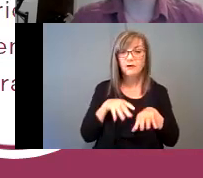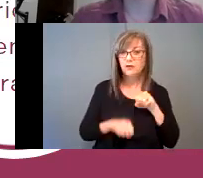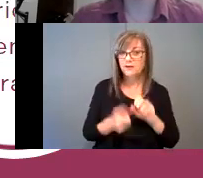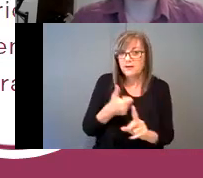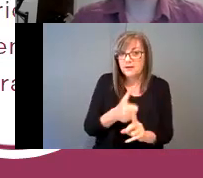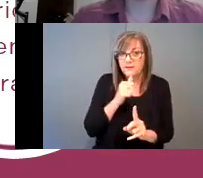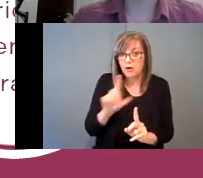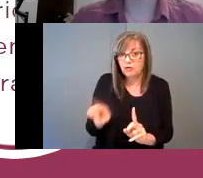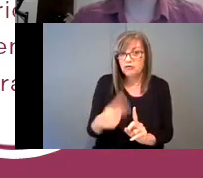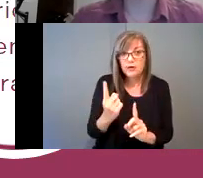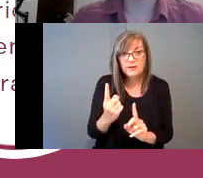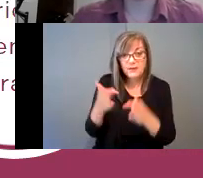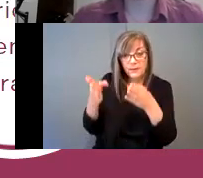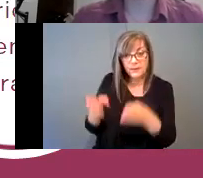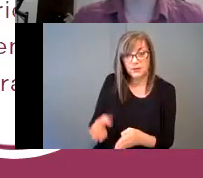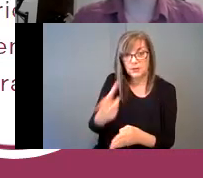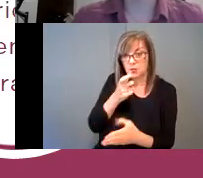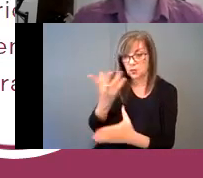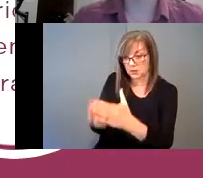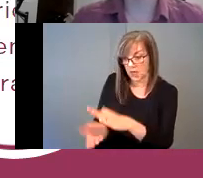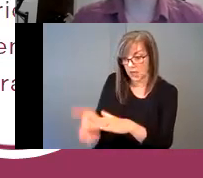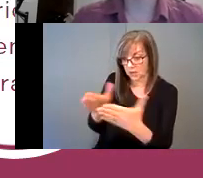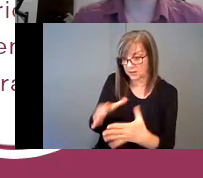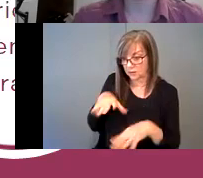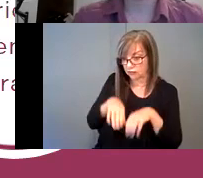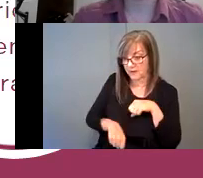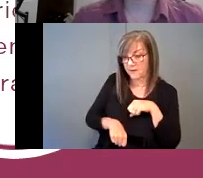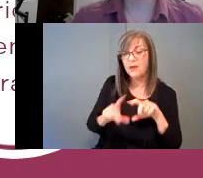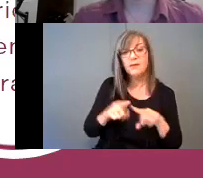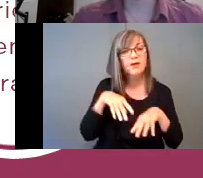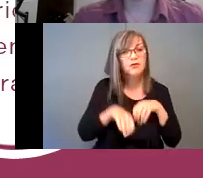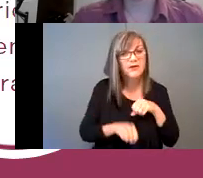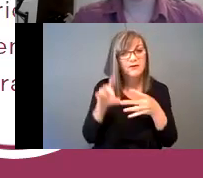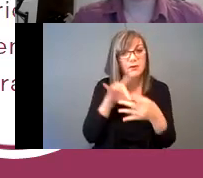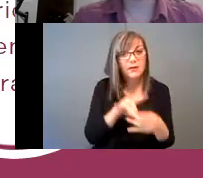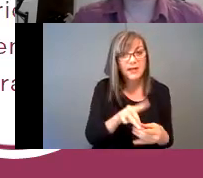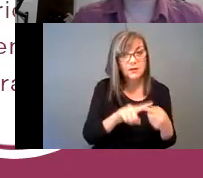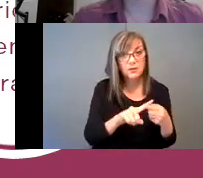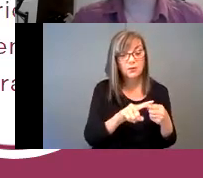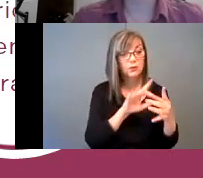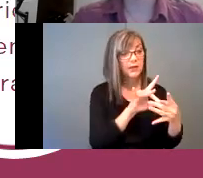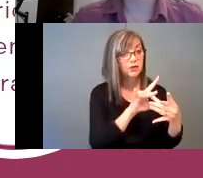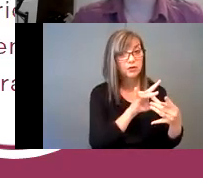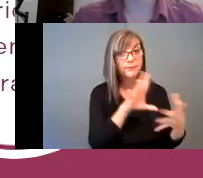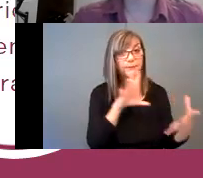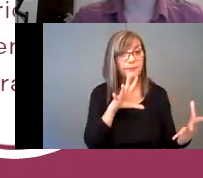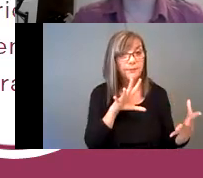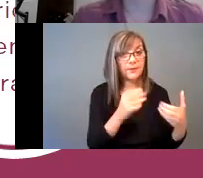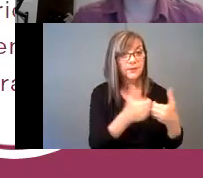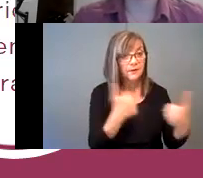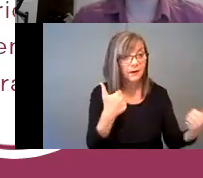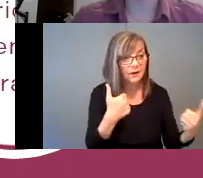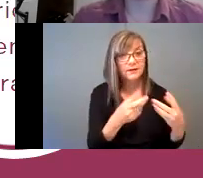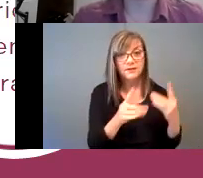about losing a loved one or someone dying, it can also be related to the end of a relationship or experiencing abuse